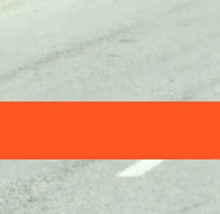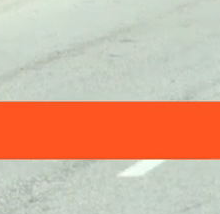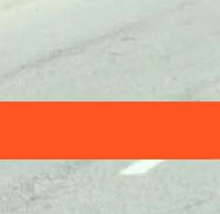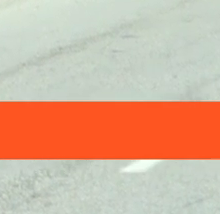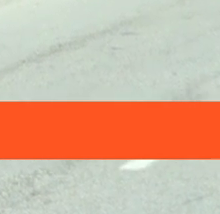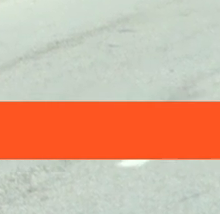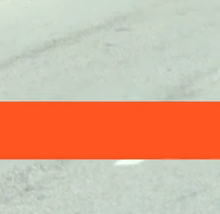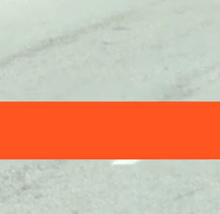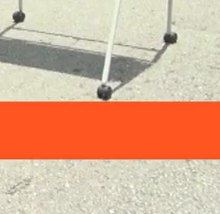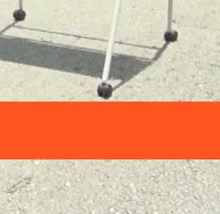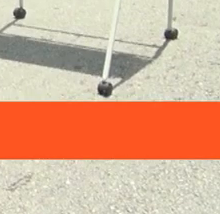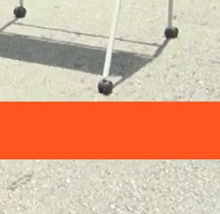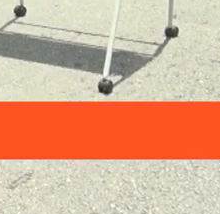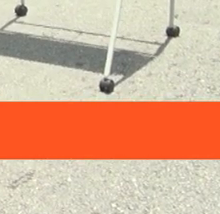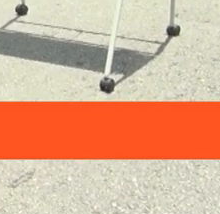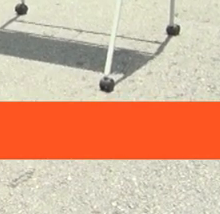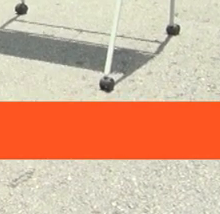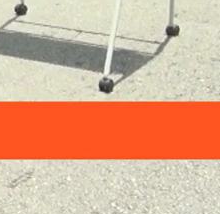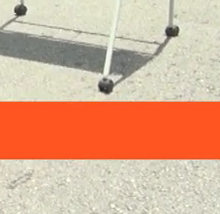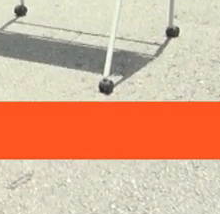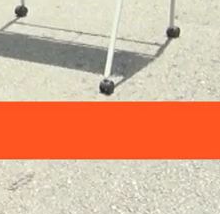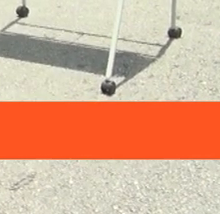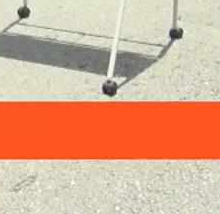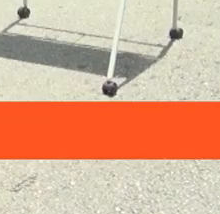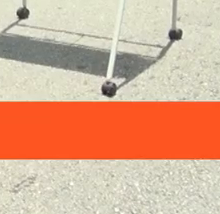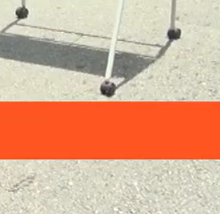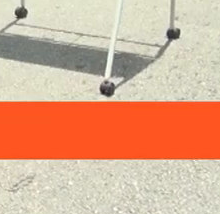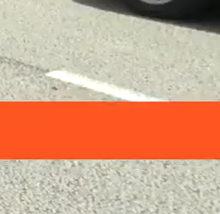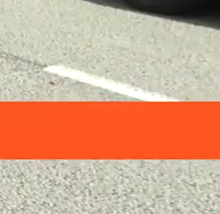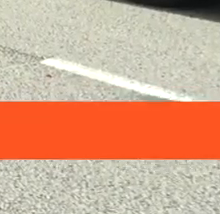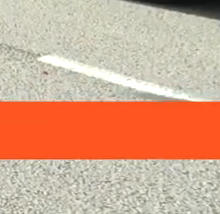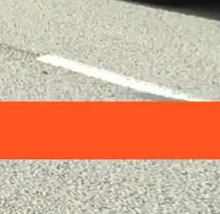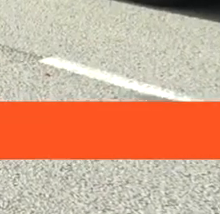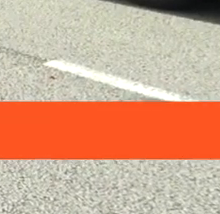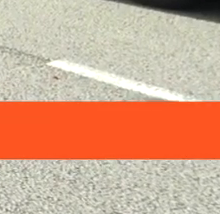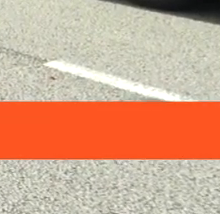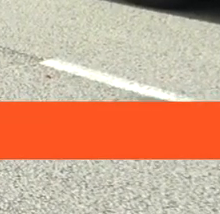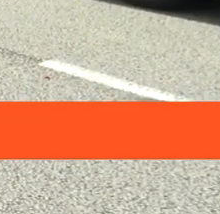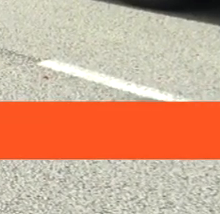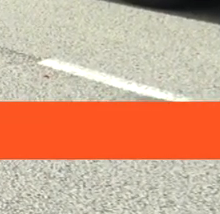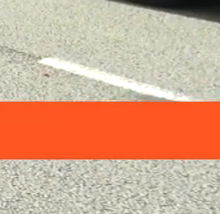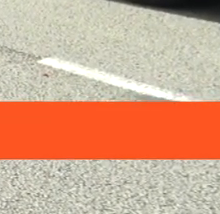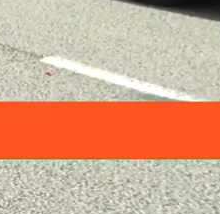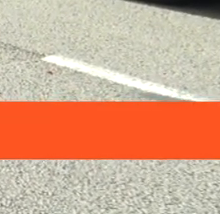is enforced by means of a gazette which barred certain economic, social and educational activities from taking place.